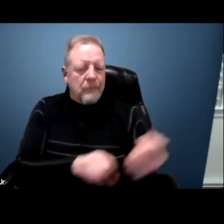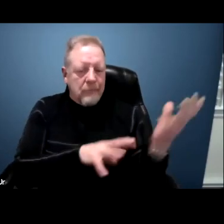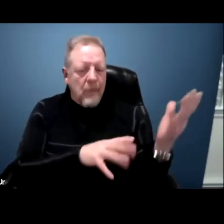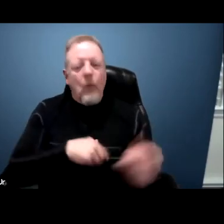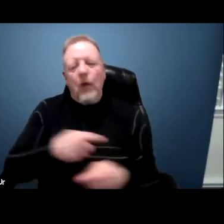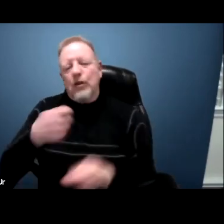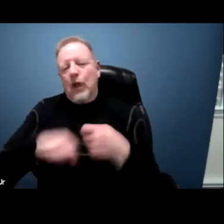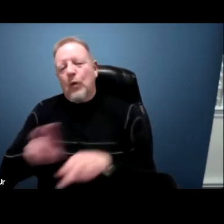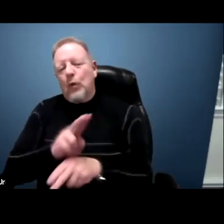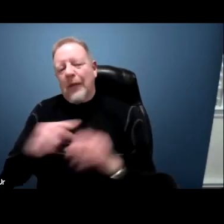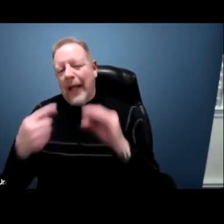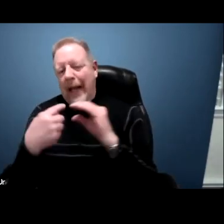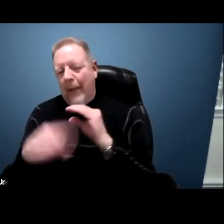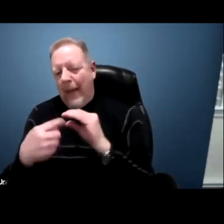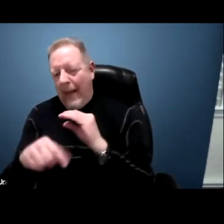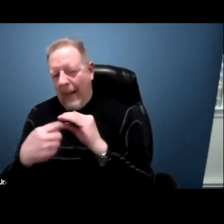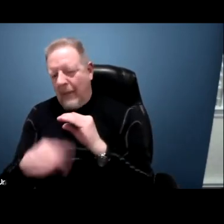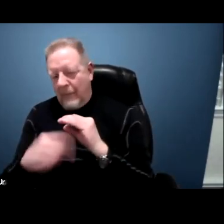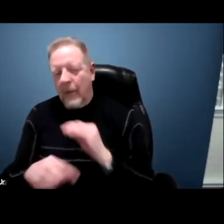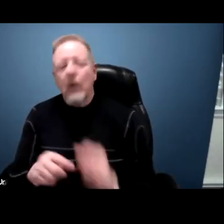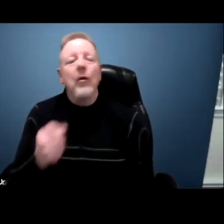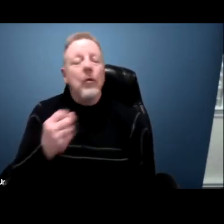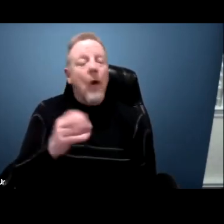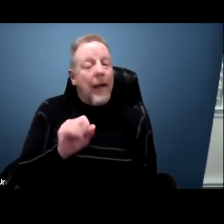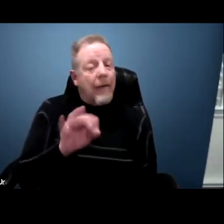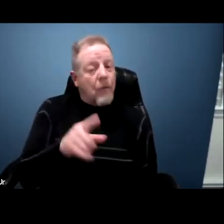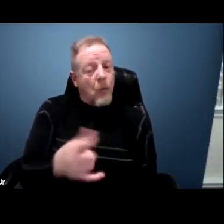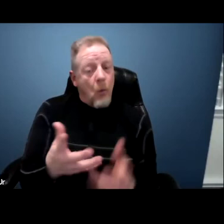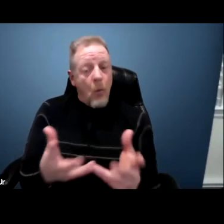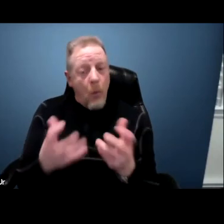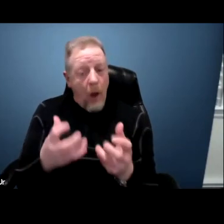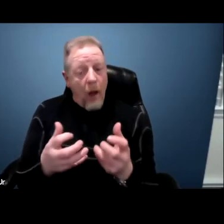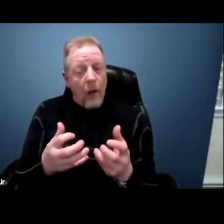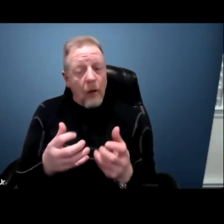conversations with people via email. So if you would like to